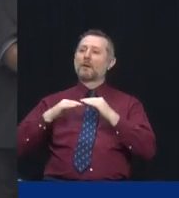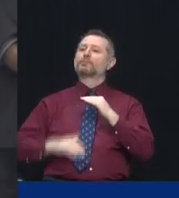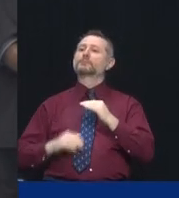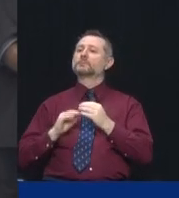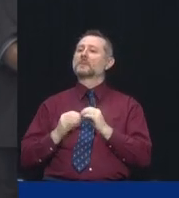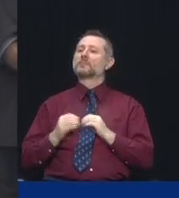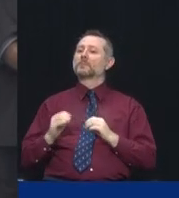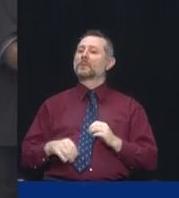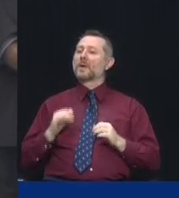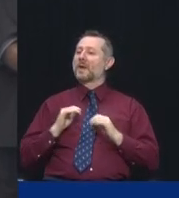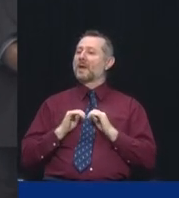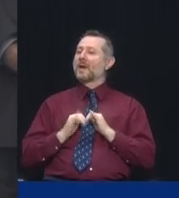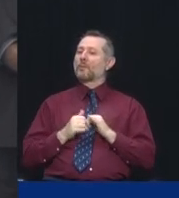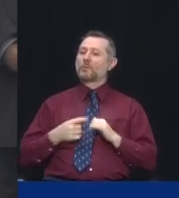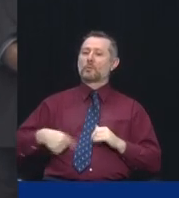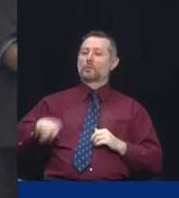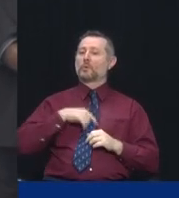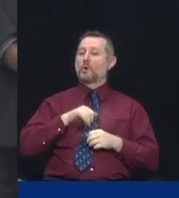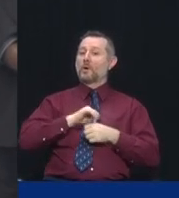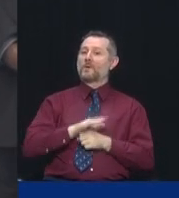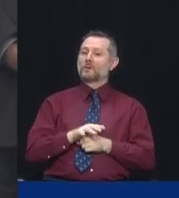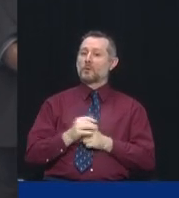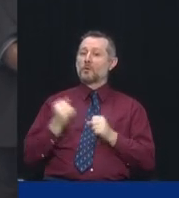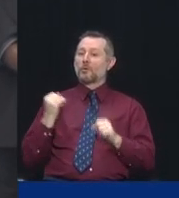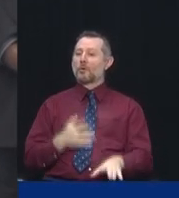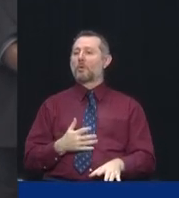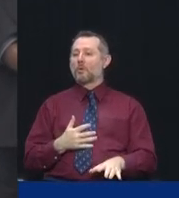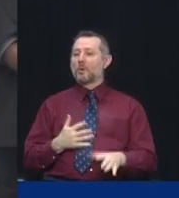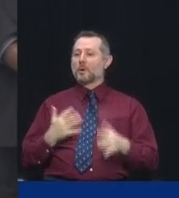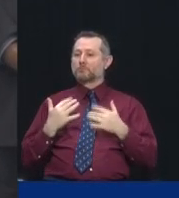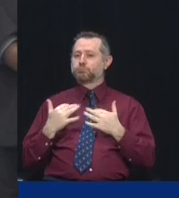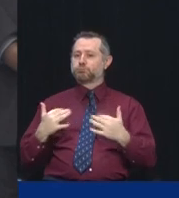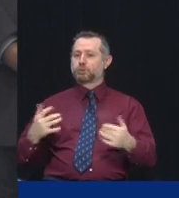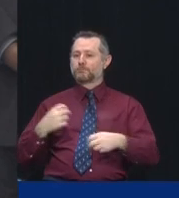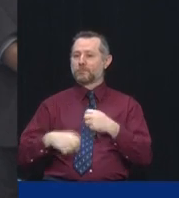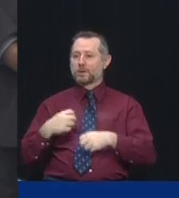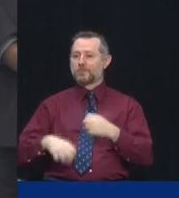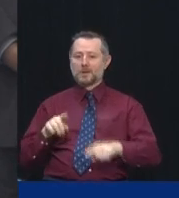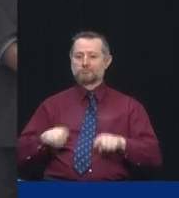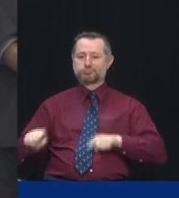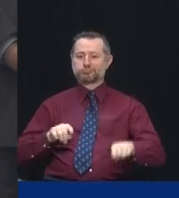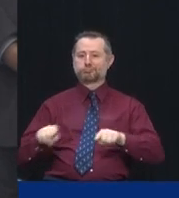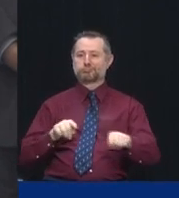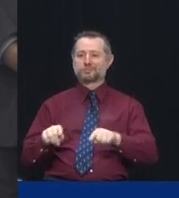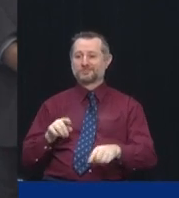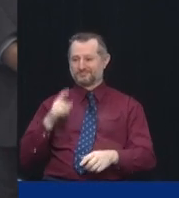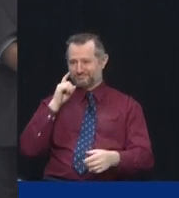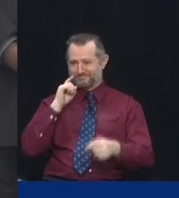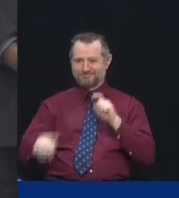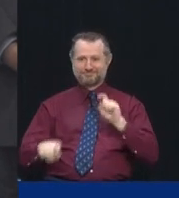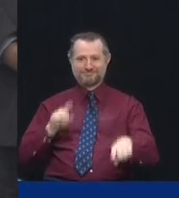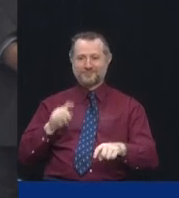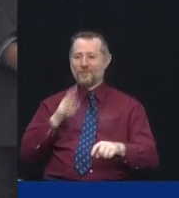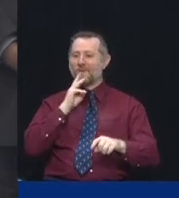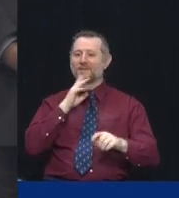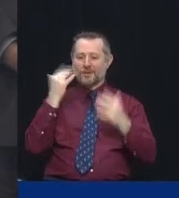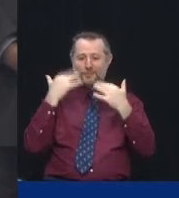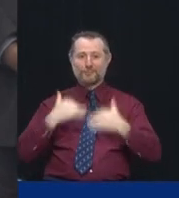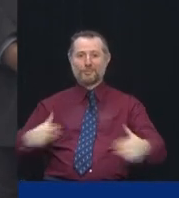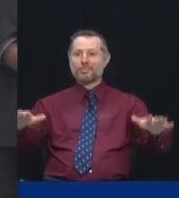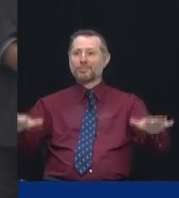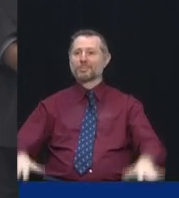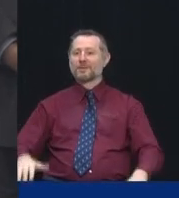pandemic and the work you've done to increase equity and access to the vaccine. That is so critically